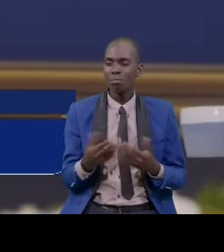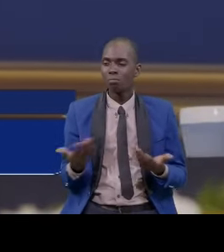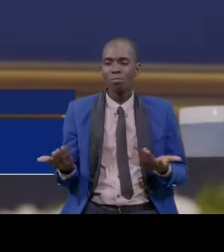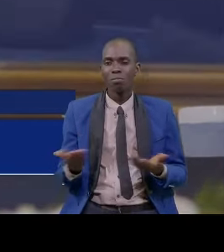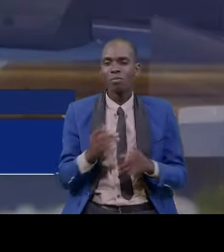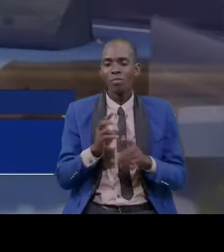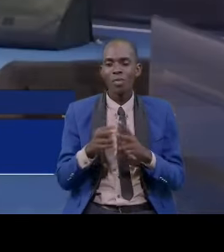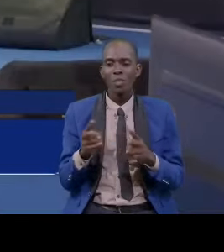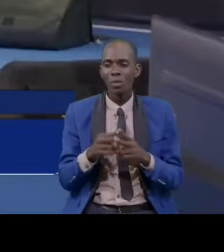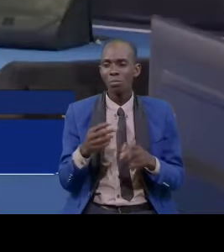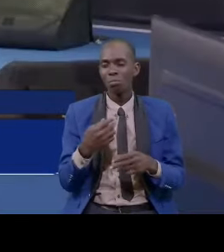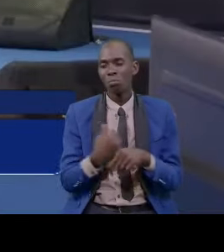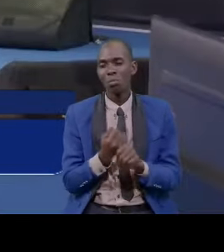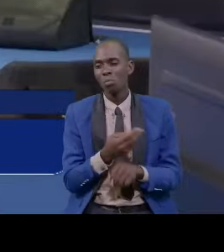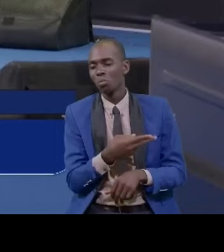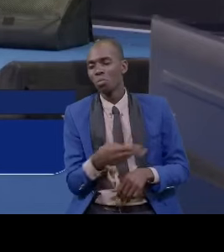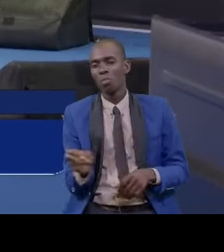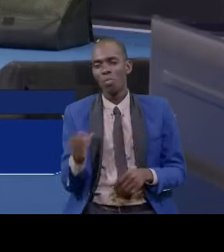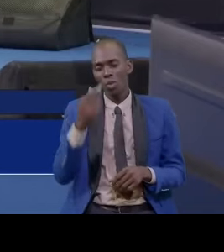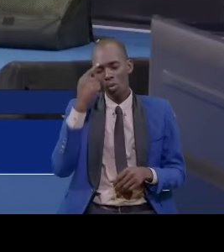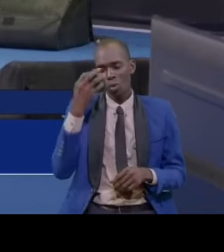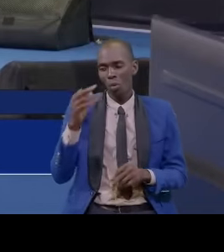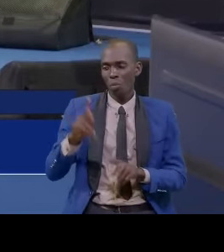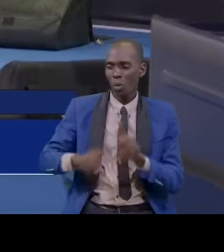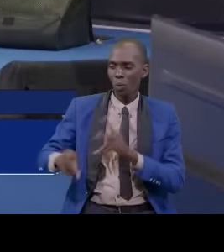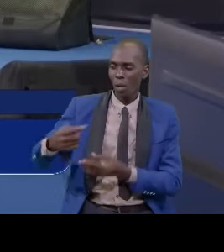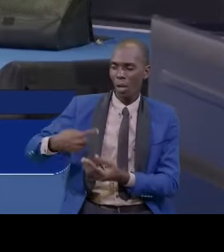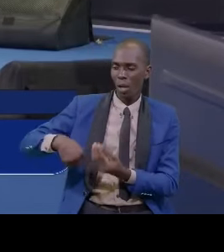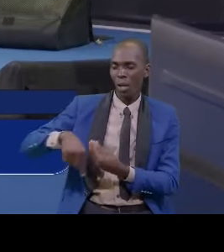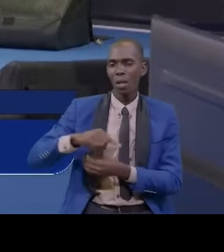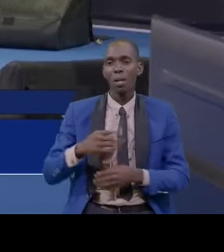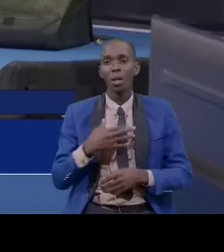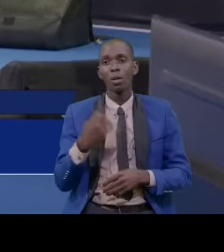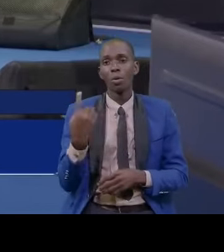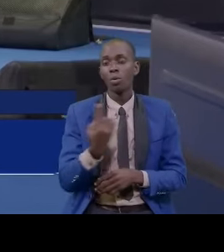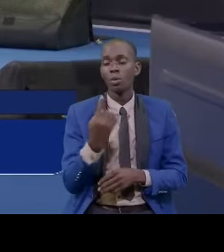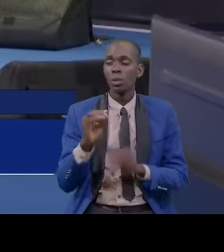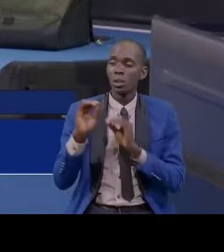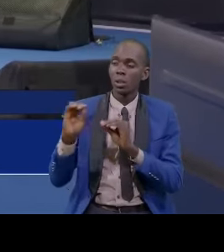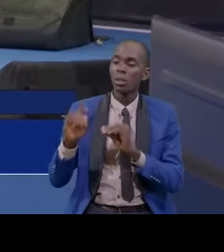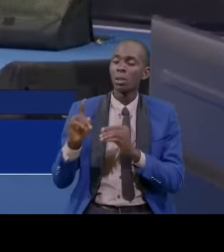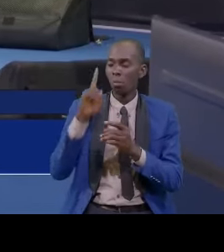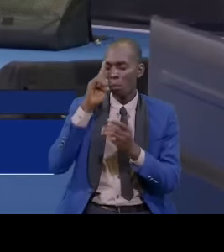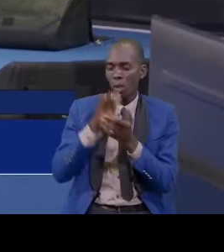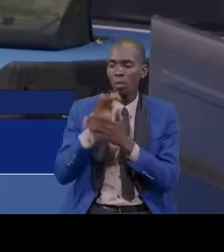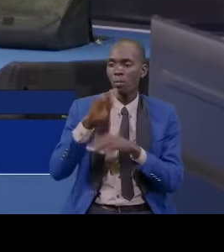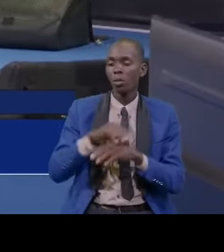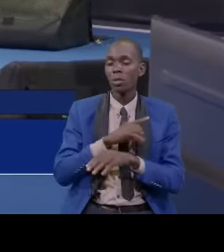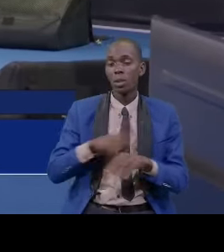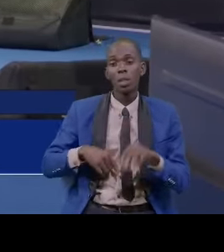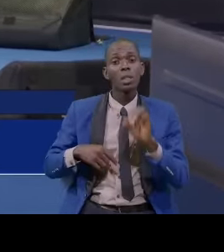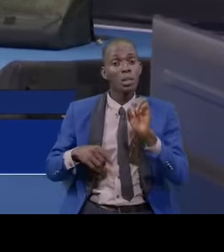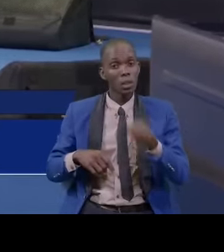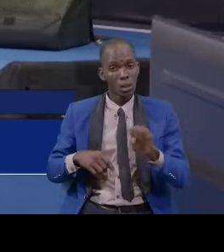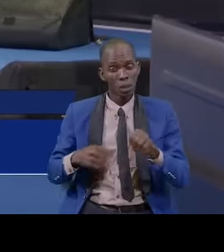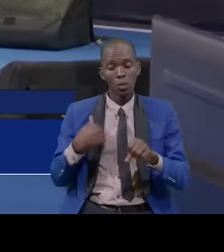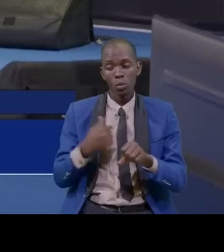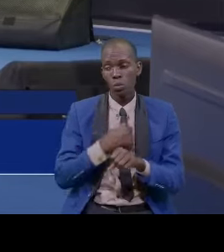other people around them. And you just tell them, believe on the Lord. Yes, we believe on the Lord. But all the people that